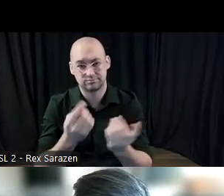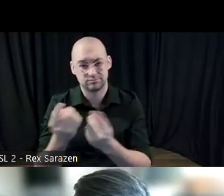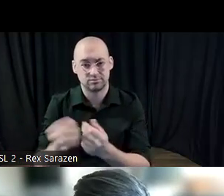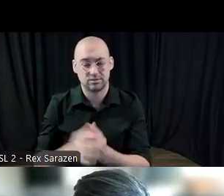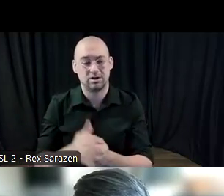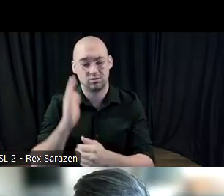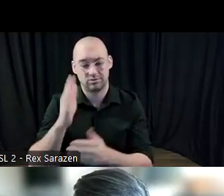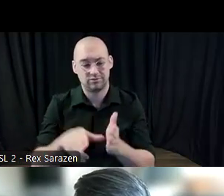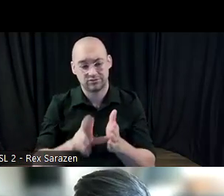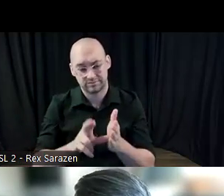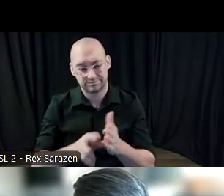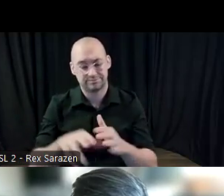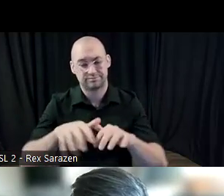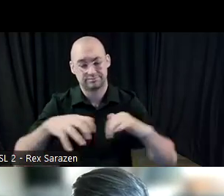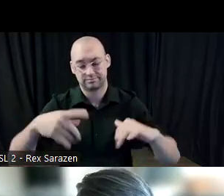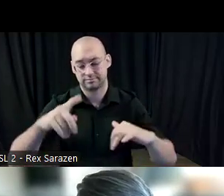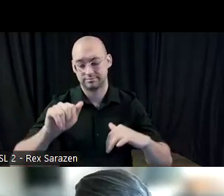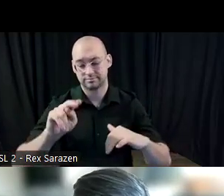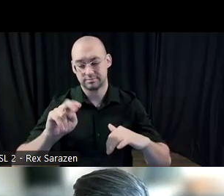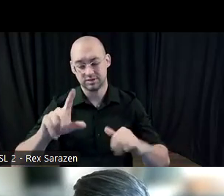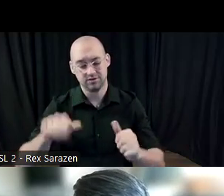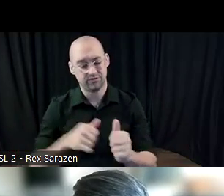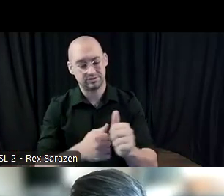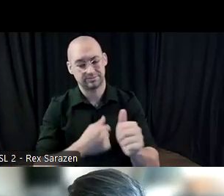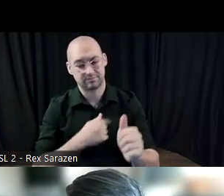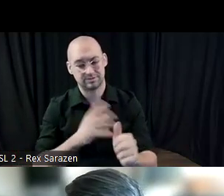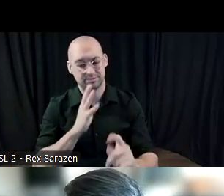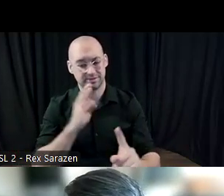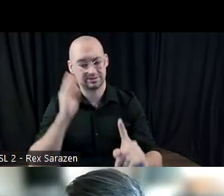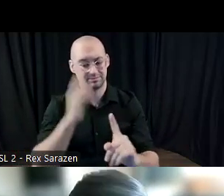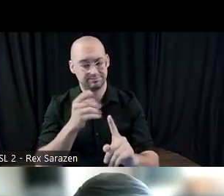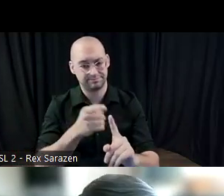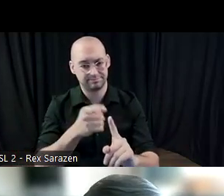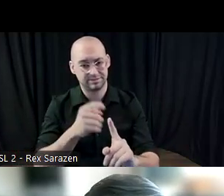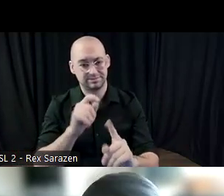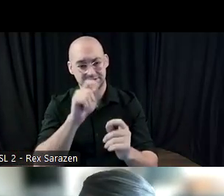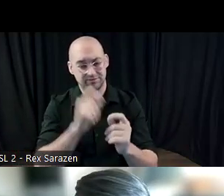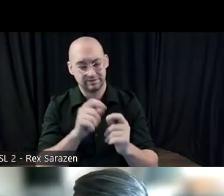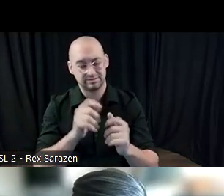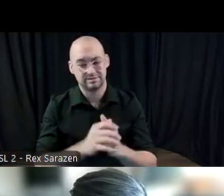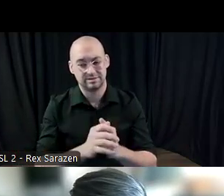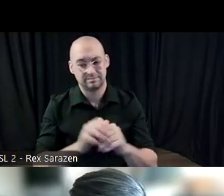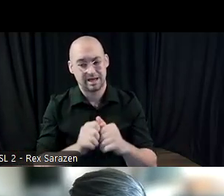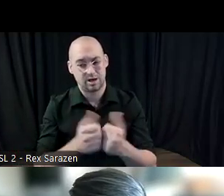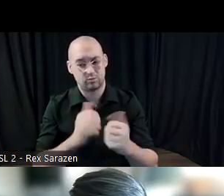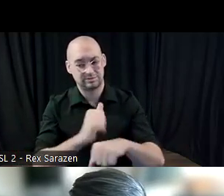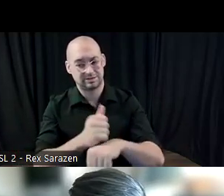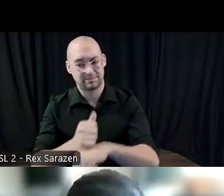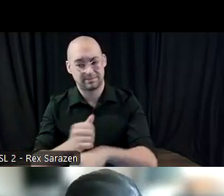panel that follows me will speak to specifics about the implementation of many of